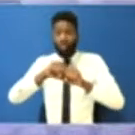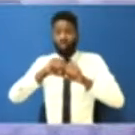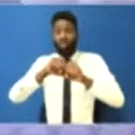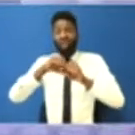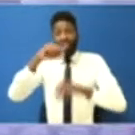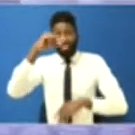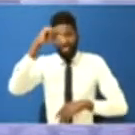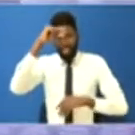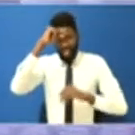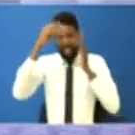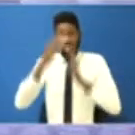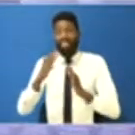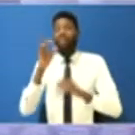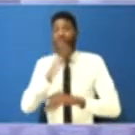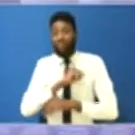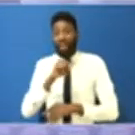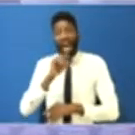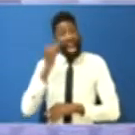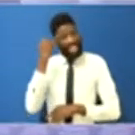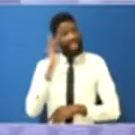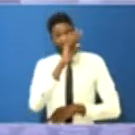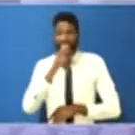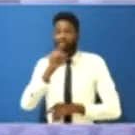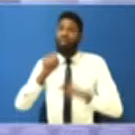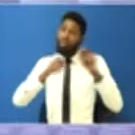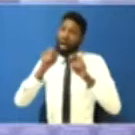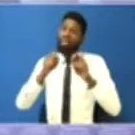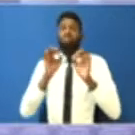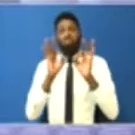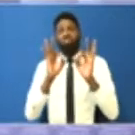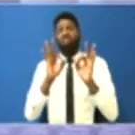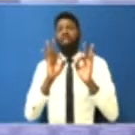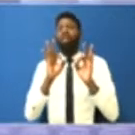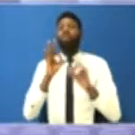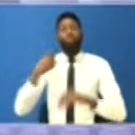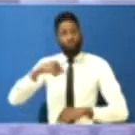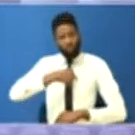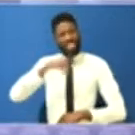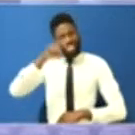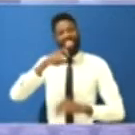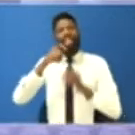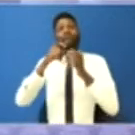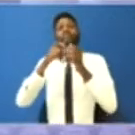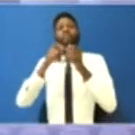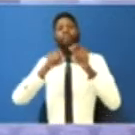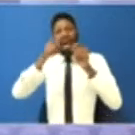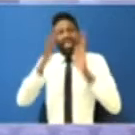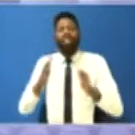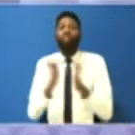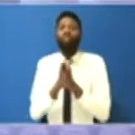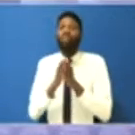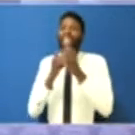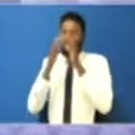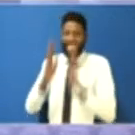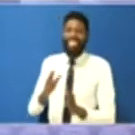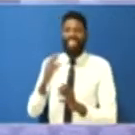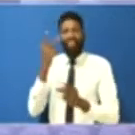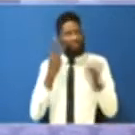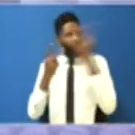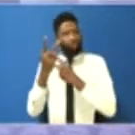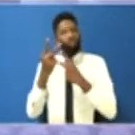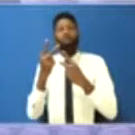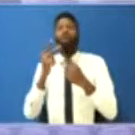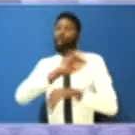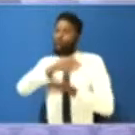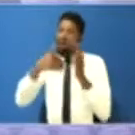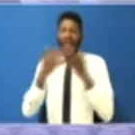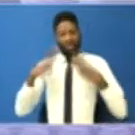manager and this city also needs you know in some areas you need managers of course led by a leader with a vision will incorporate the ideas everybody's sitting on